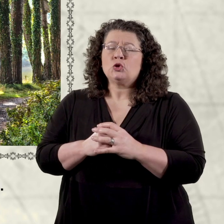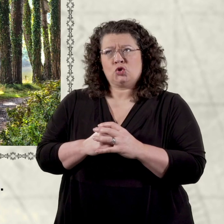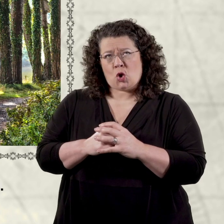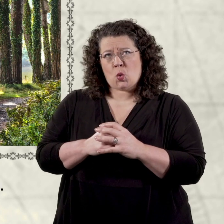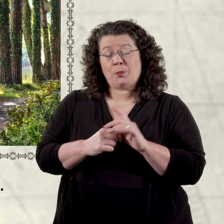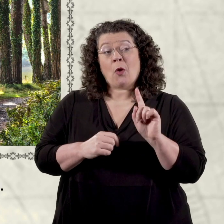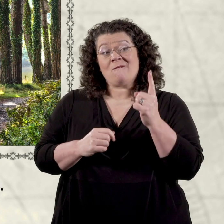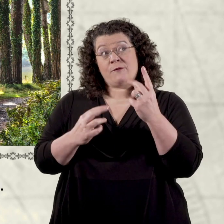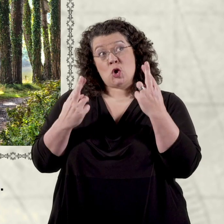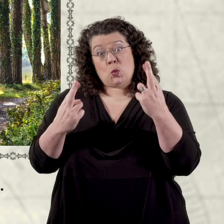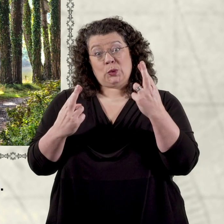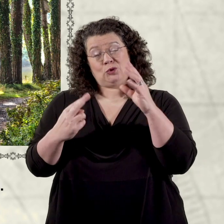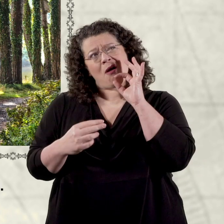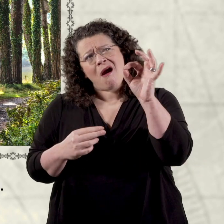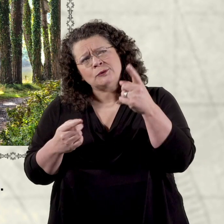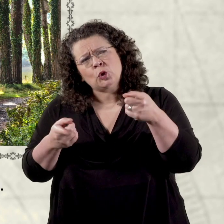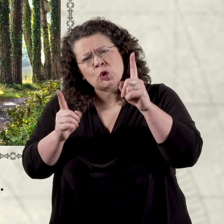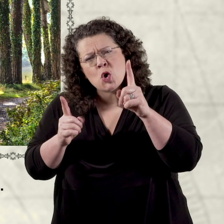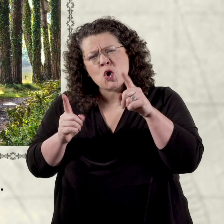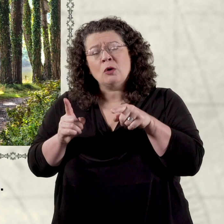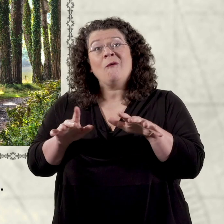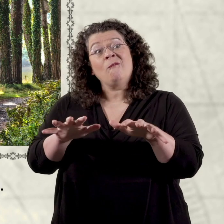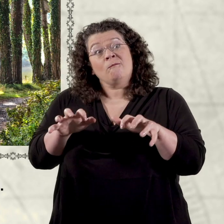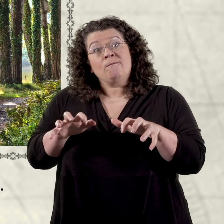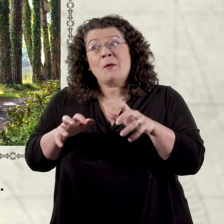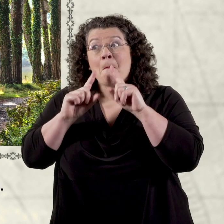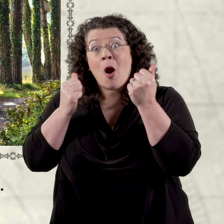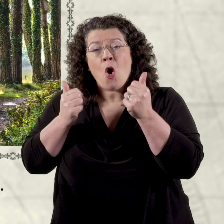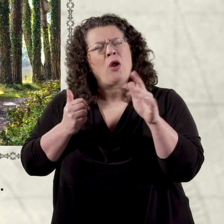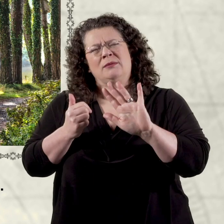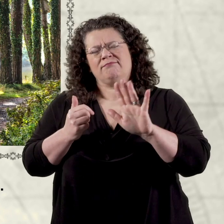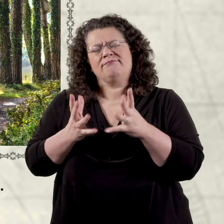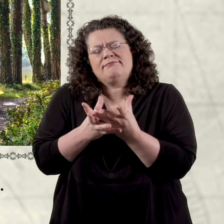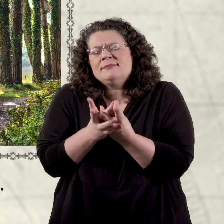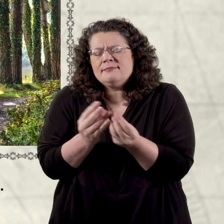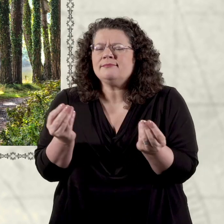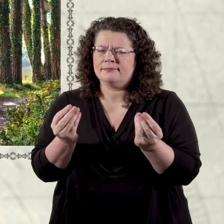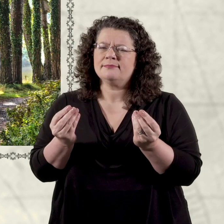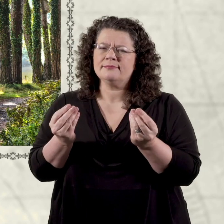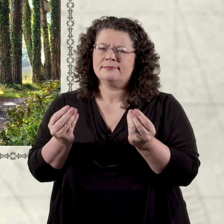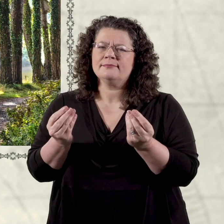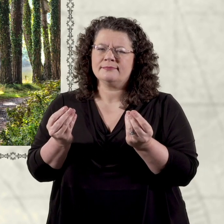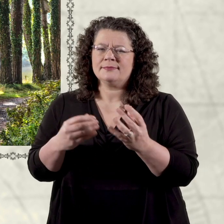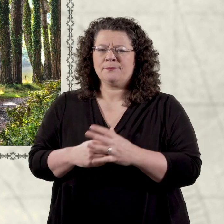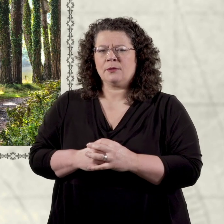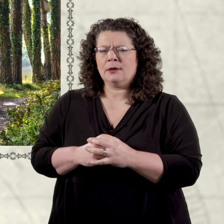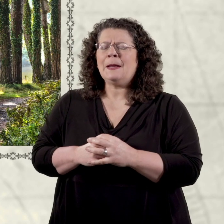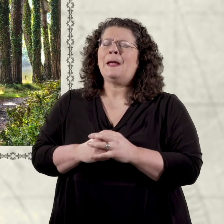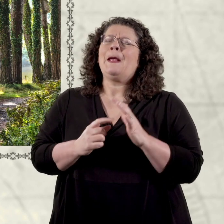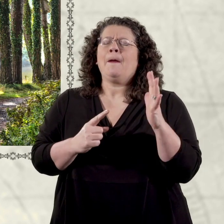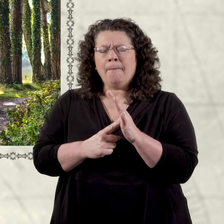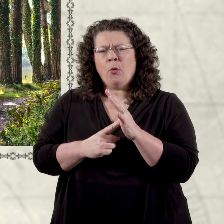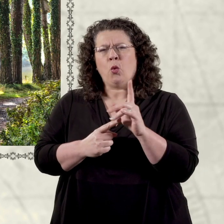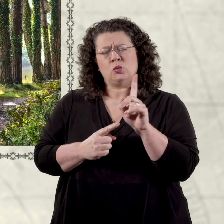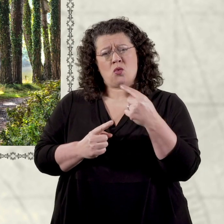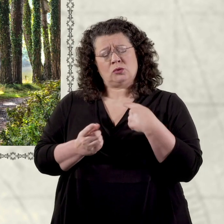So, firstly, I asked God to defrost Maelon. It was